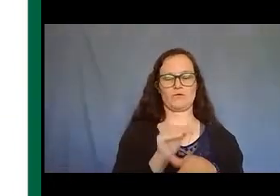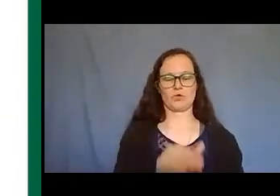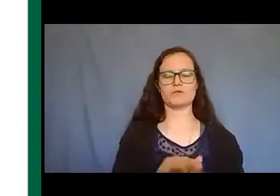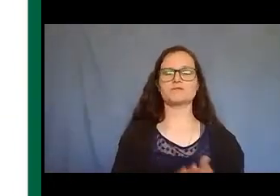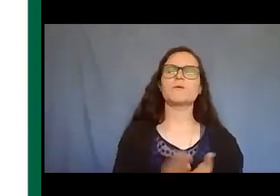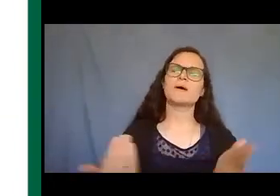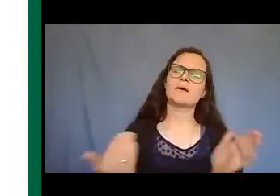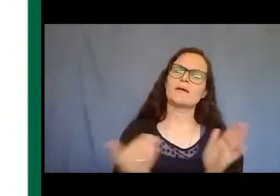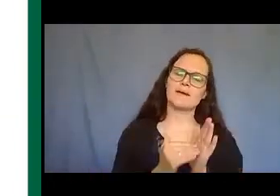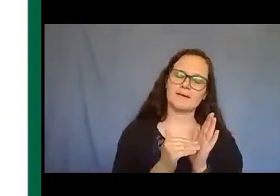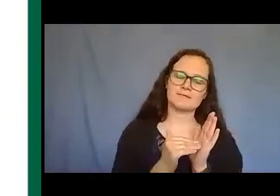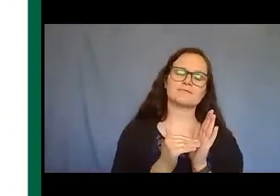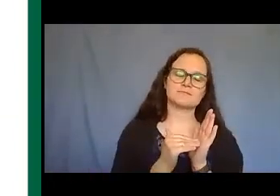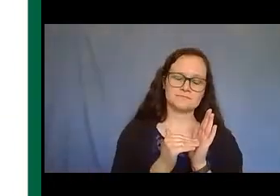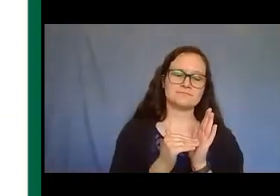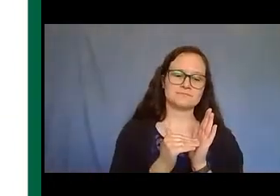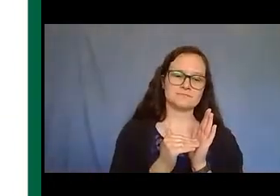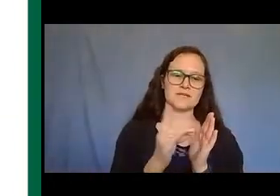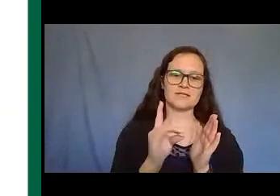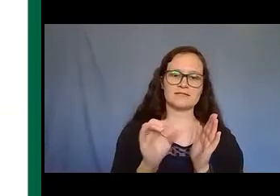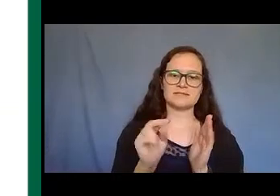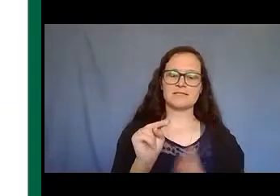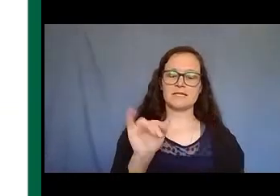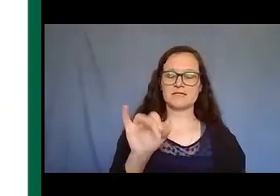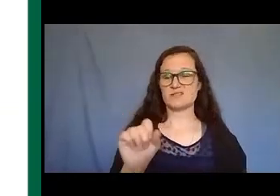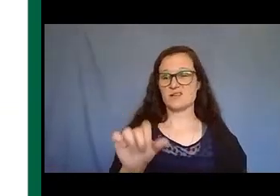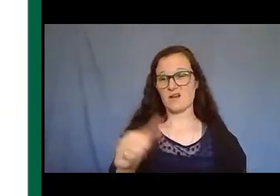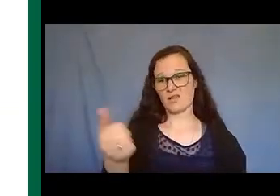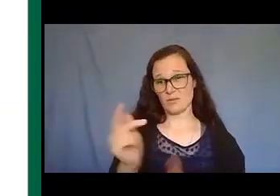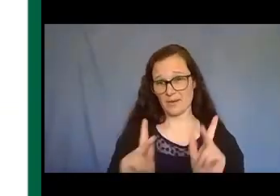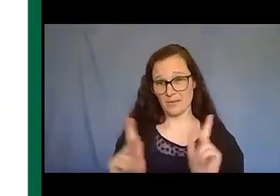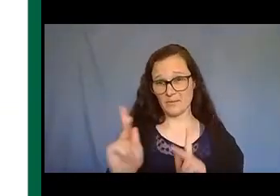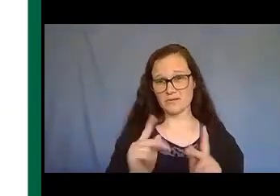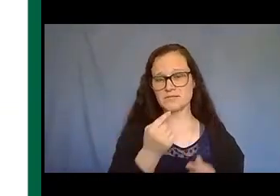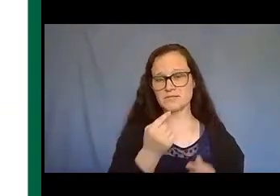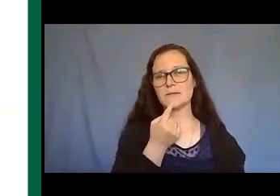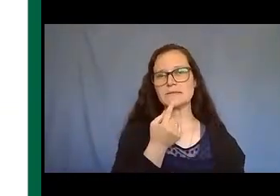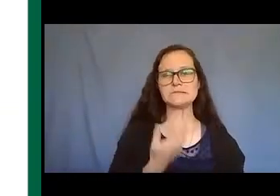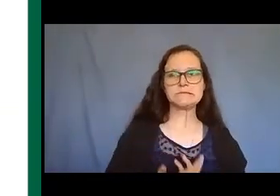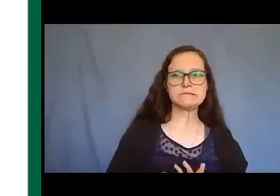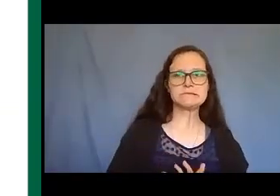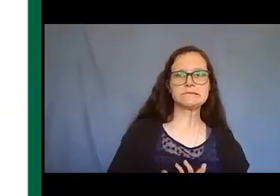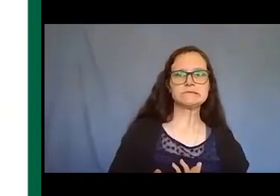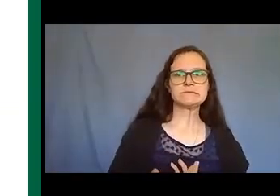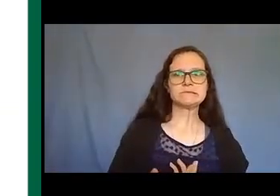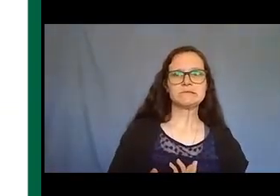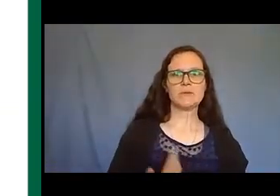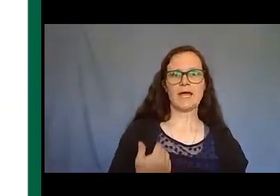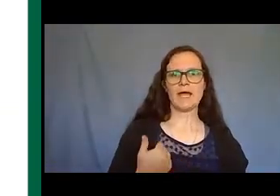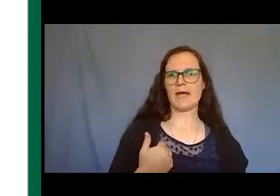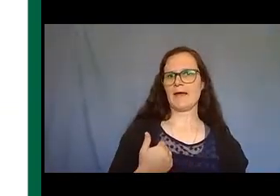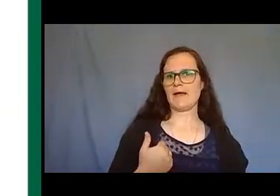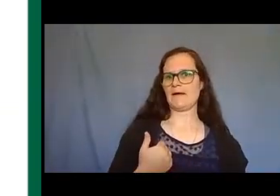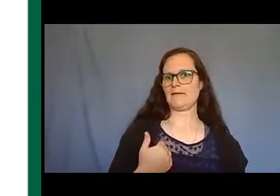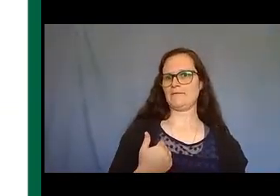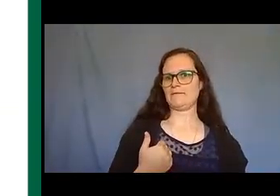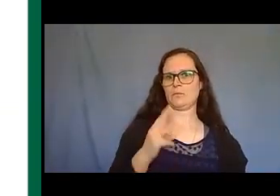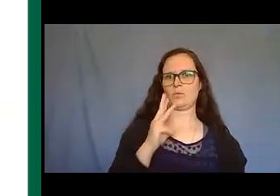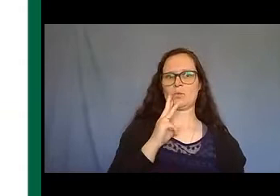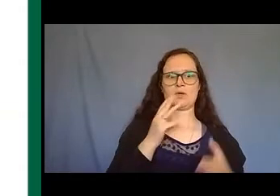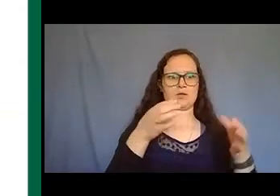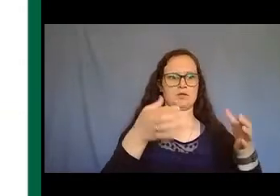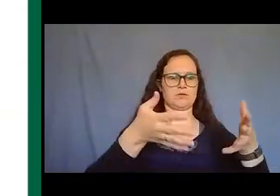talking with especially Dennis McQuillan and others and saying, well, we've got a couple of reservoirs along